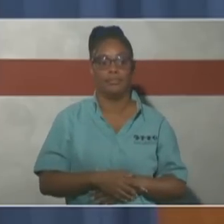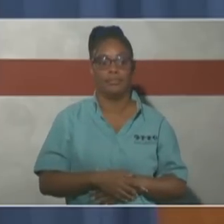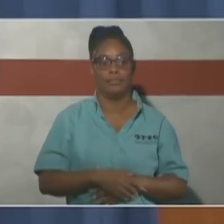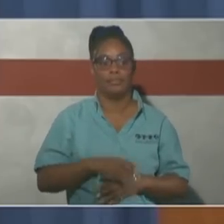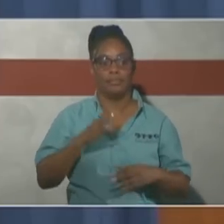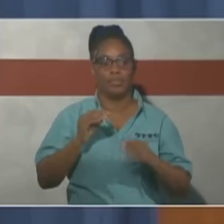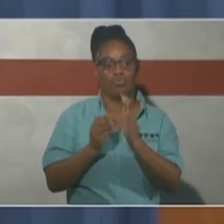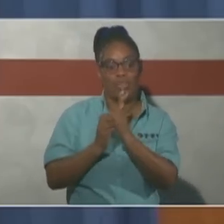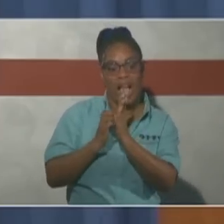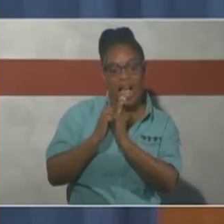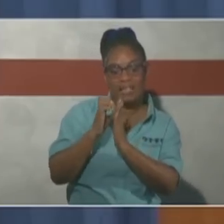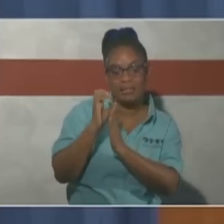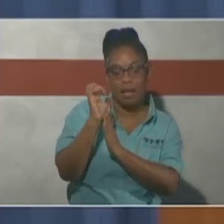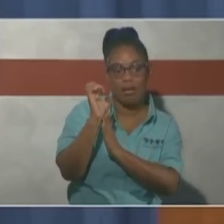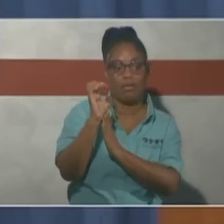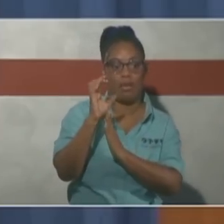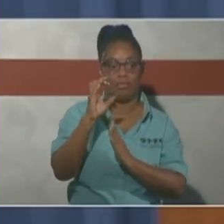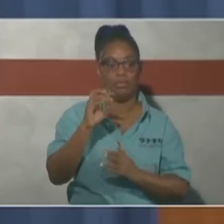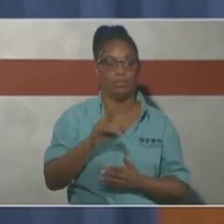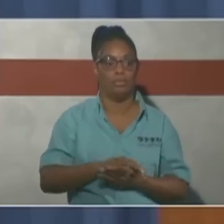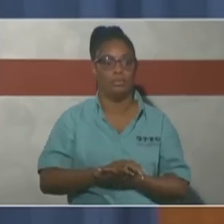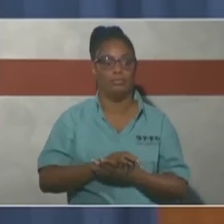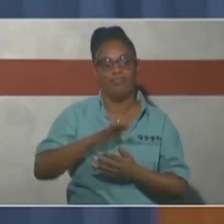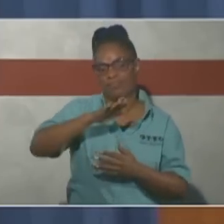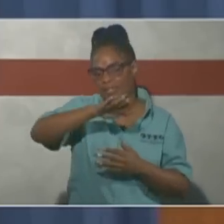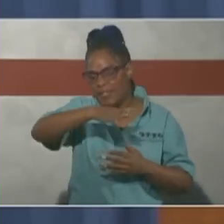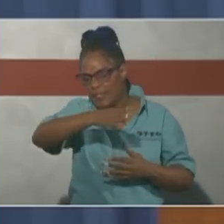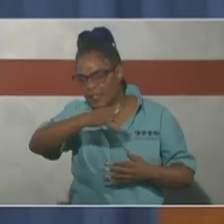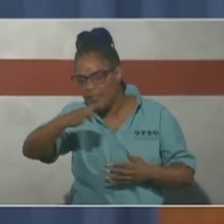like hypertension or high blood pressure,